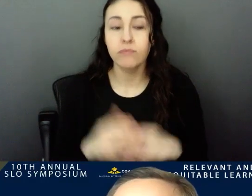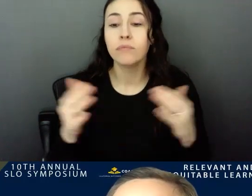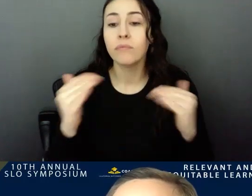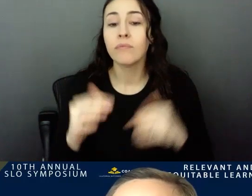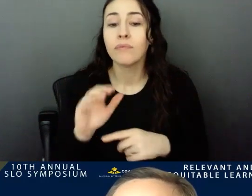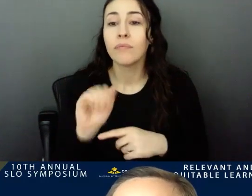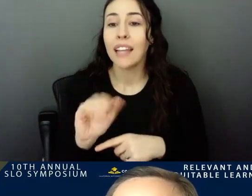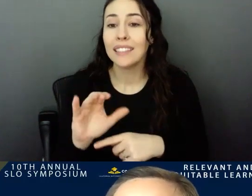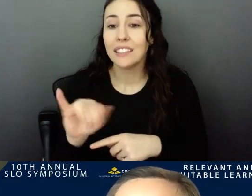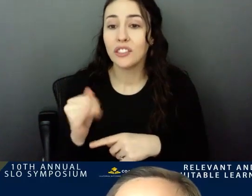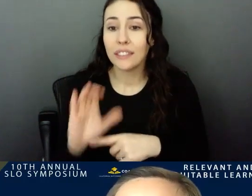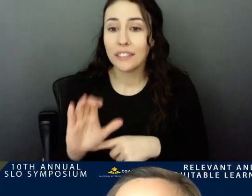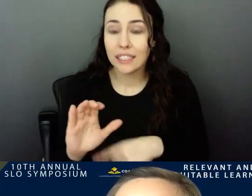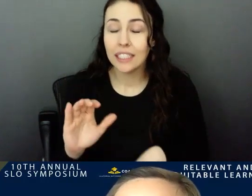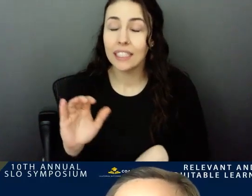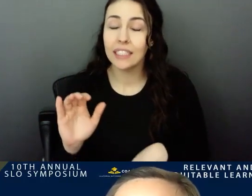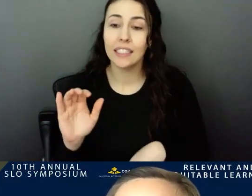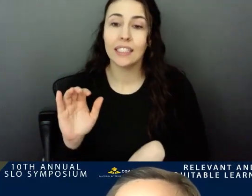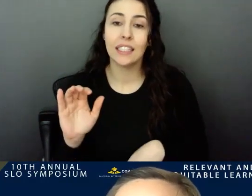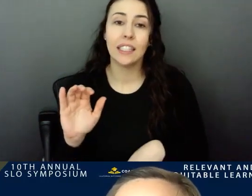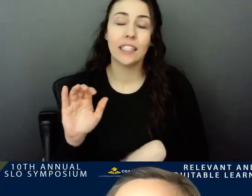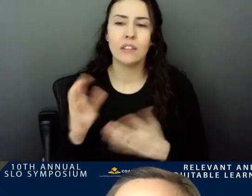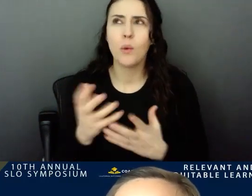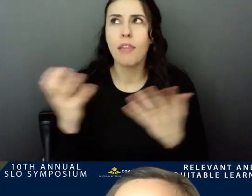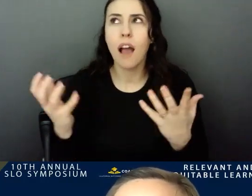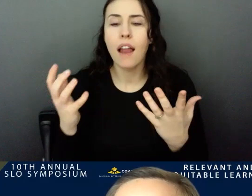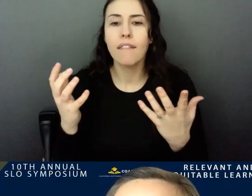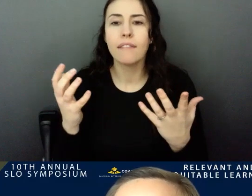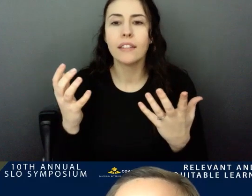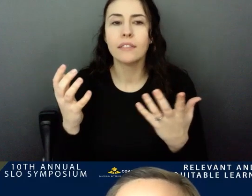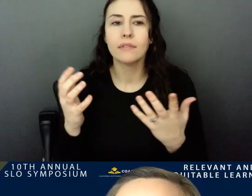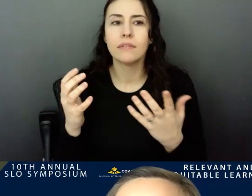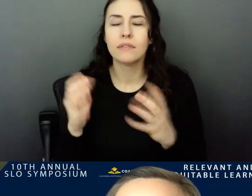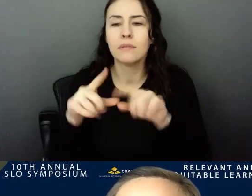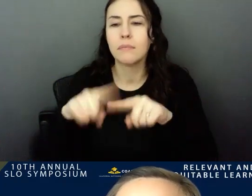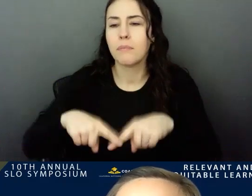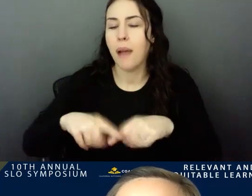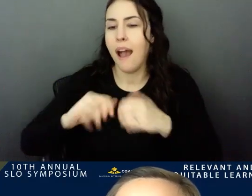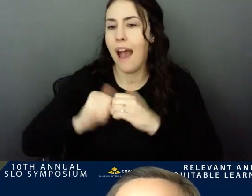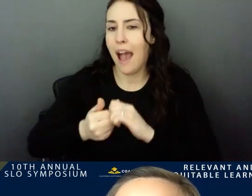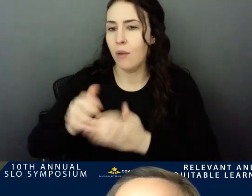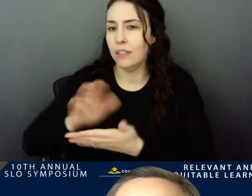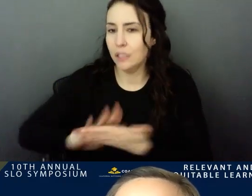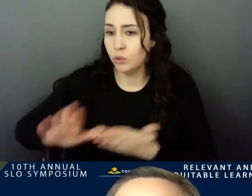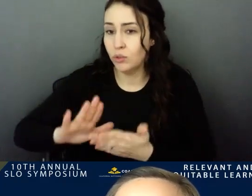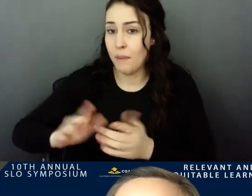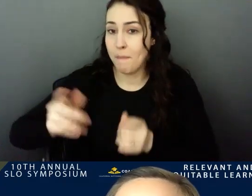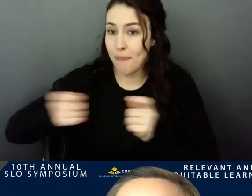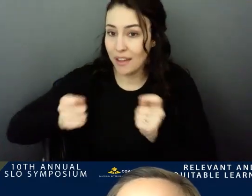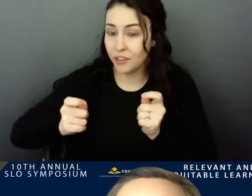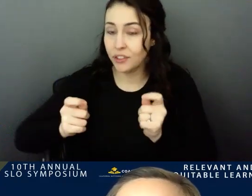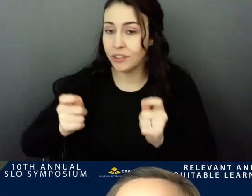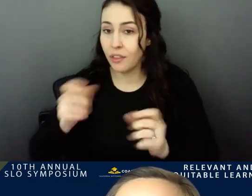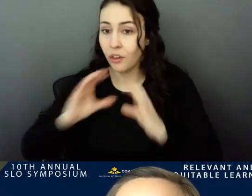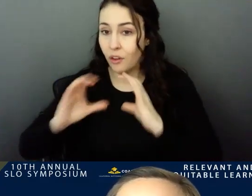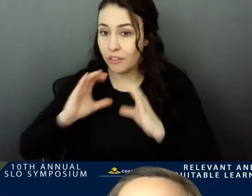so a lot of that is up to how is the institution managing the conversations internally. But we also